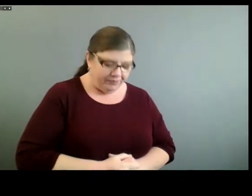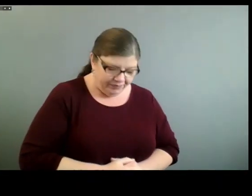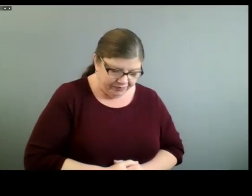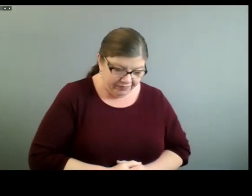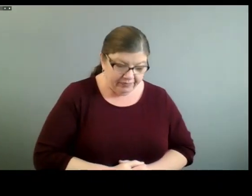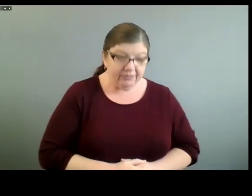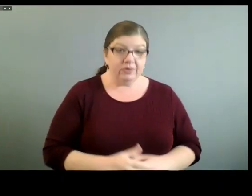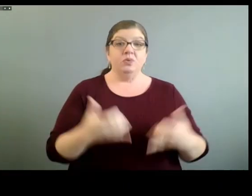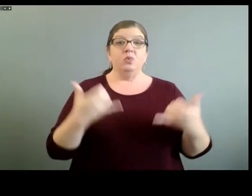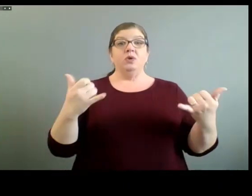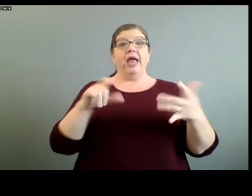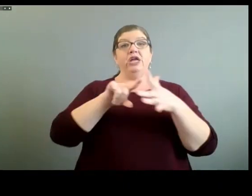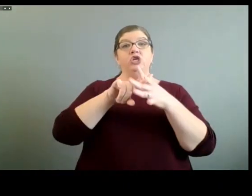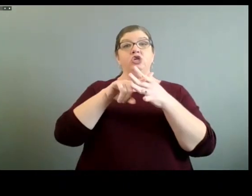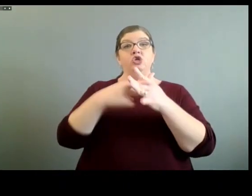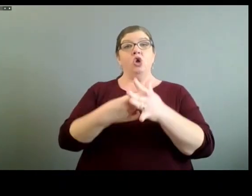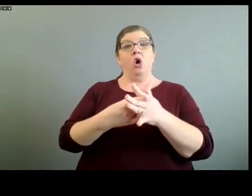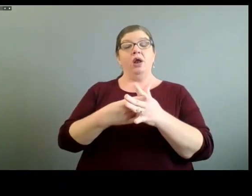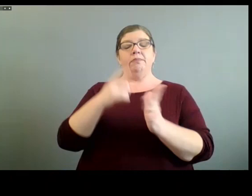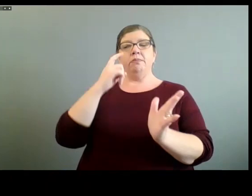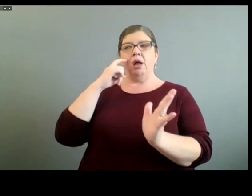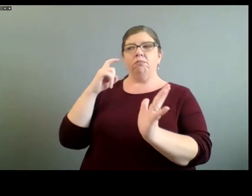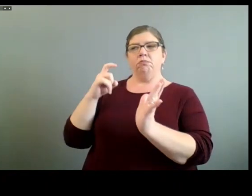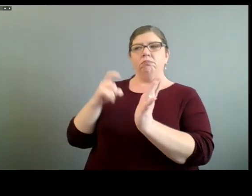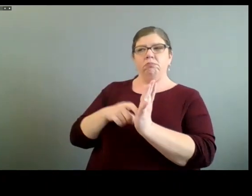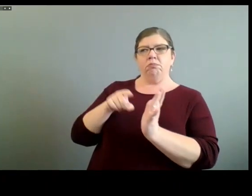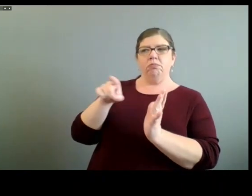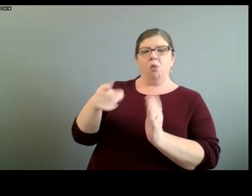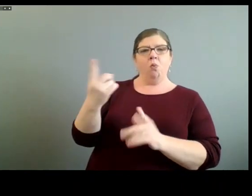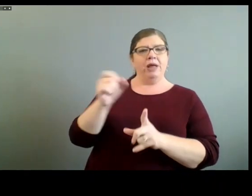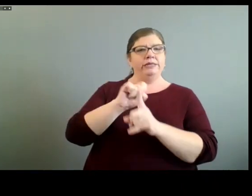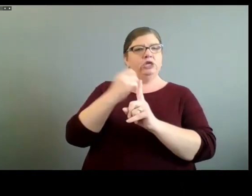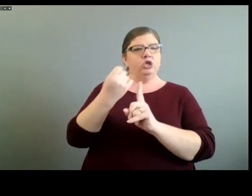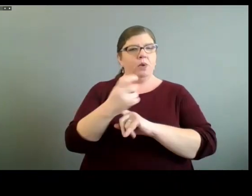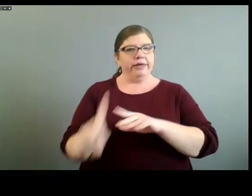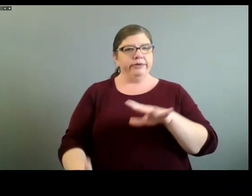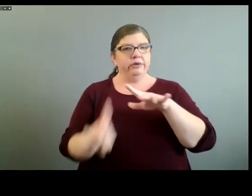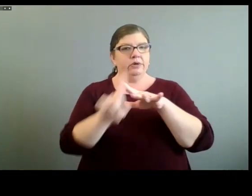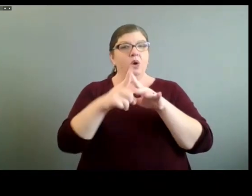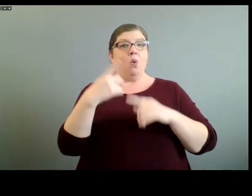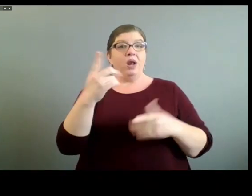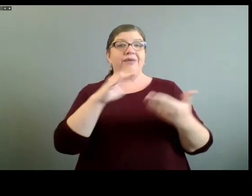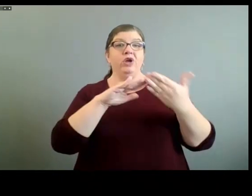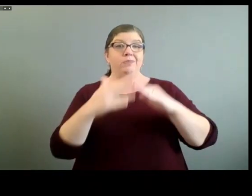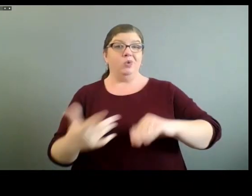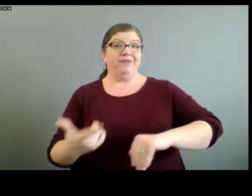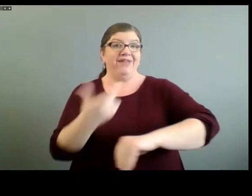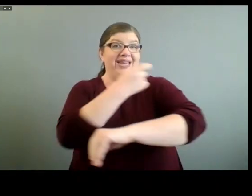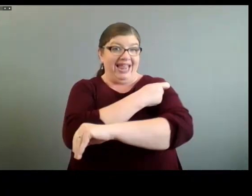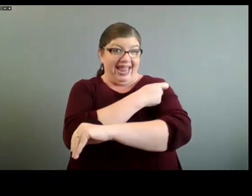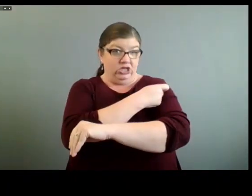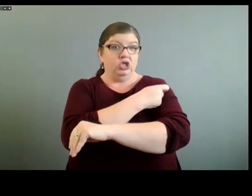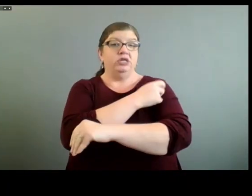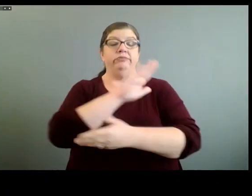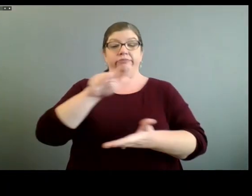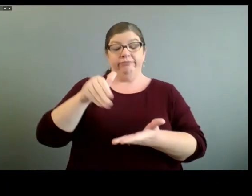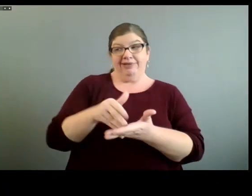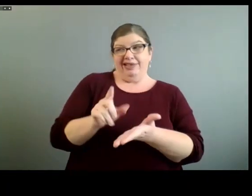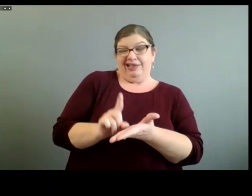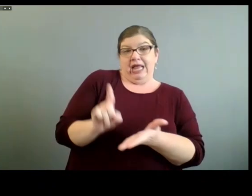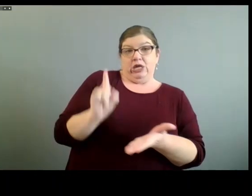start by acknowledging a situation that occurred at one of our community vaccination clinics last